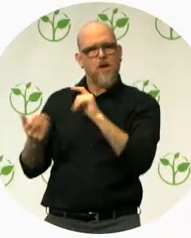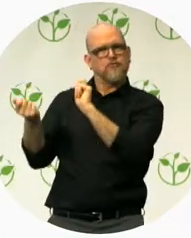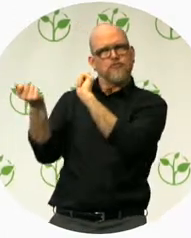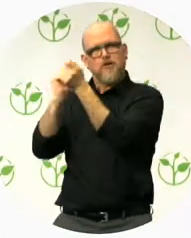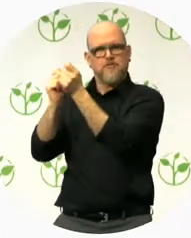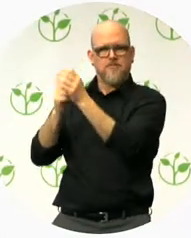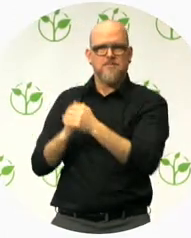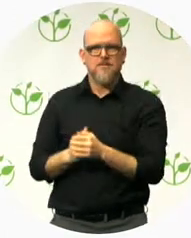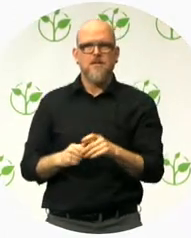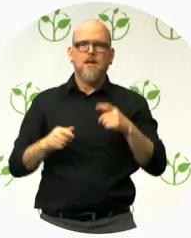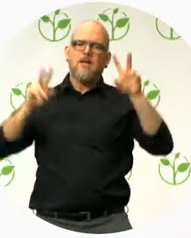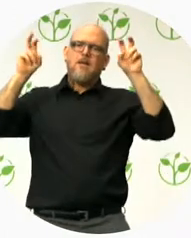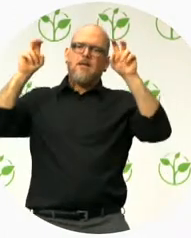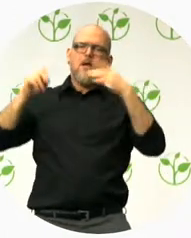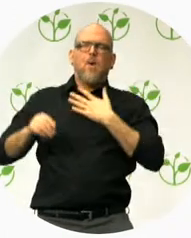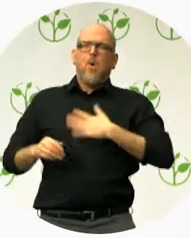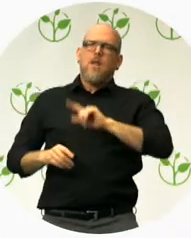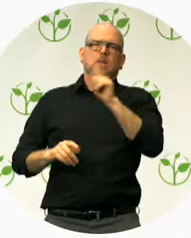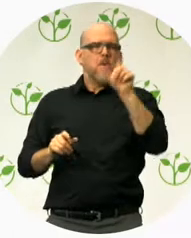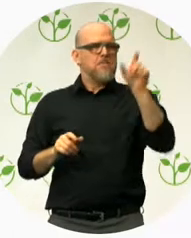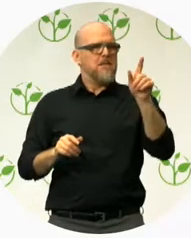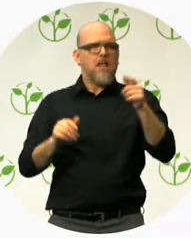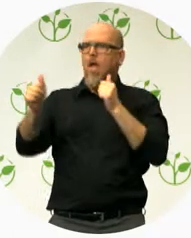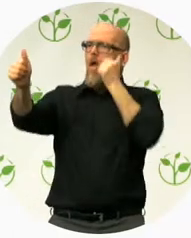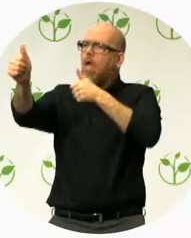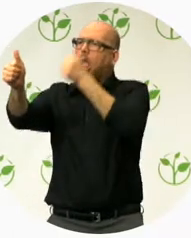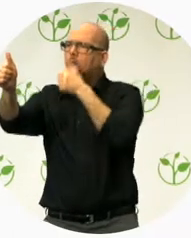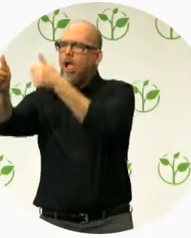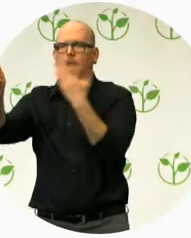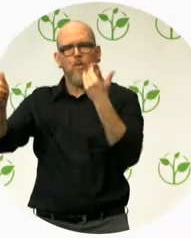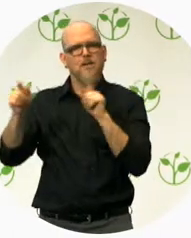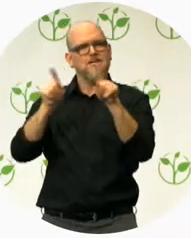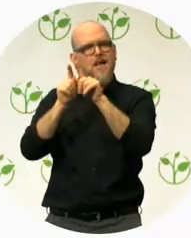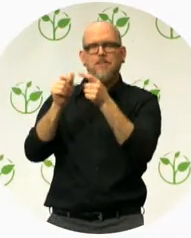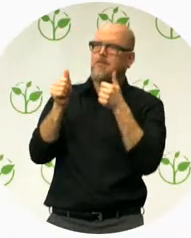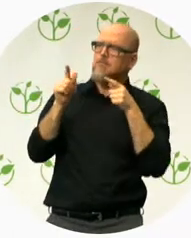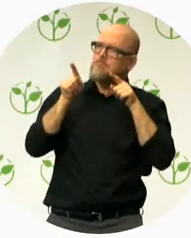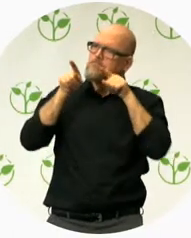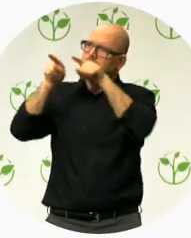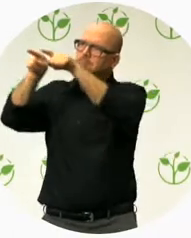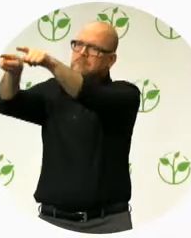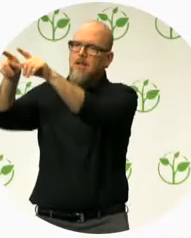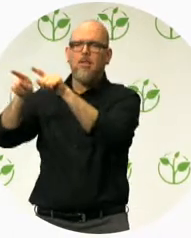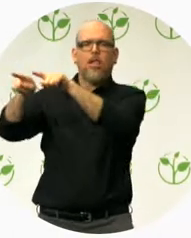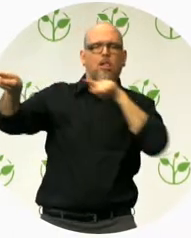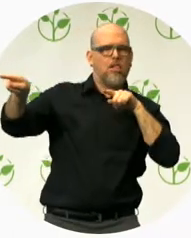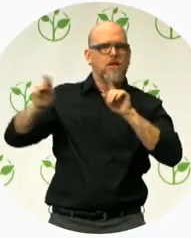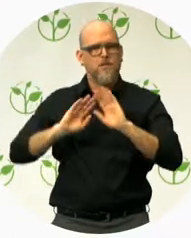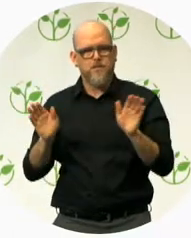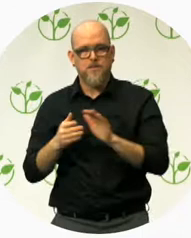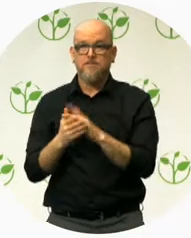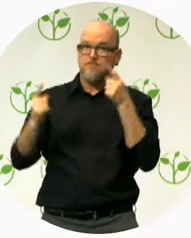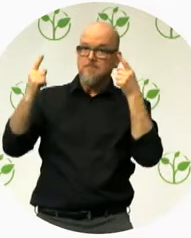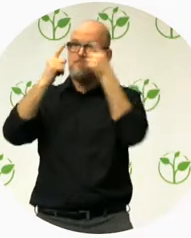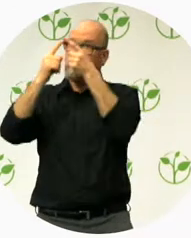left behind. And that is why the Zero Project finds and shares innovative practices